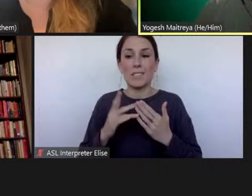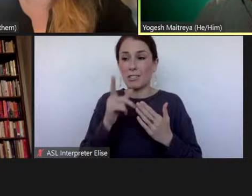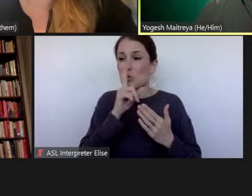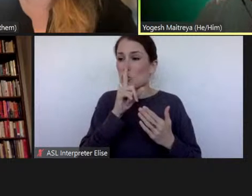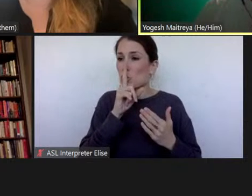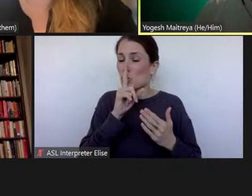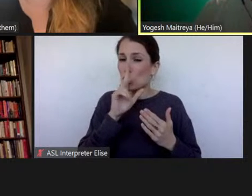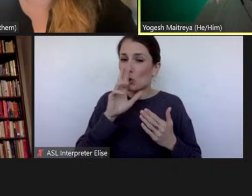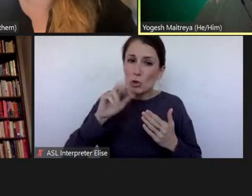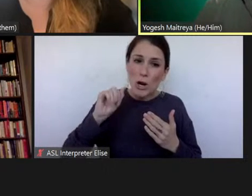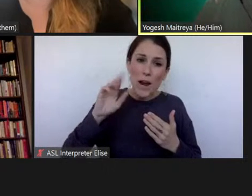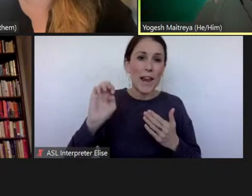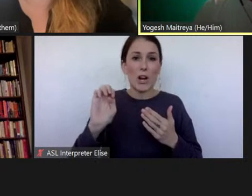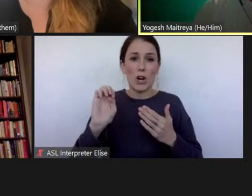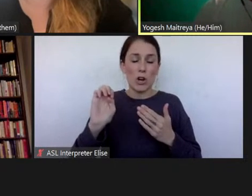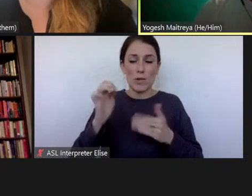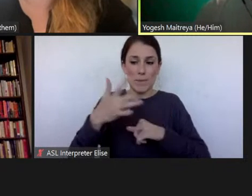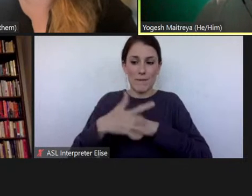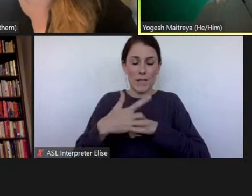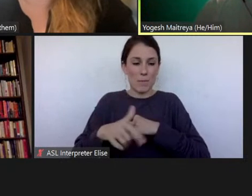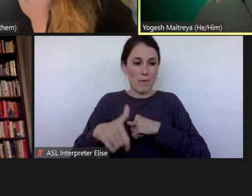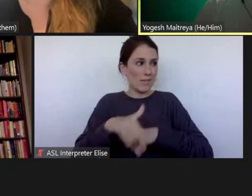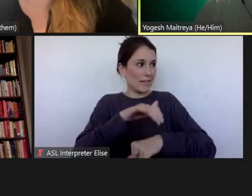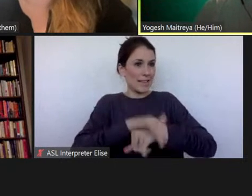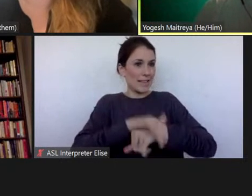rarely been available in this language.